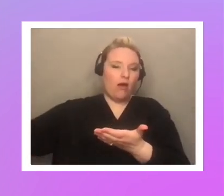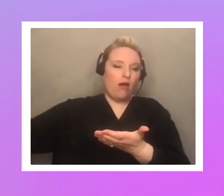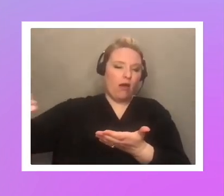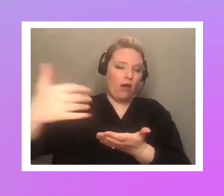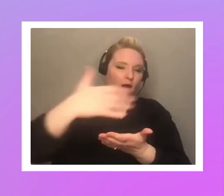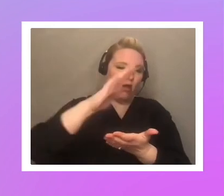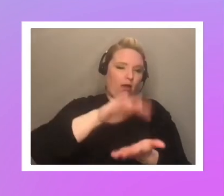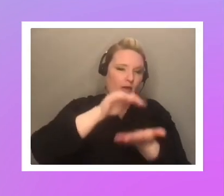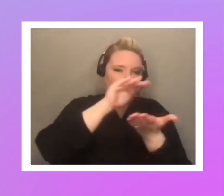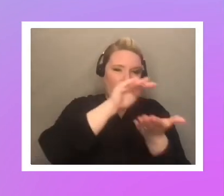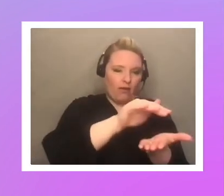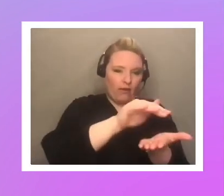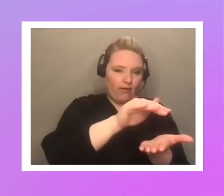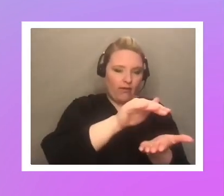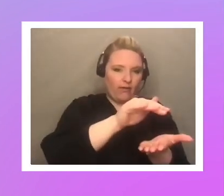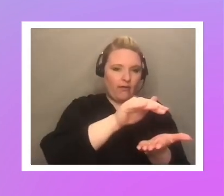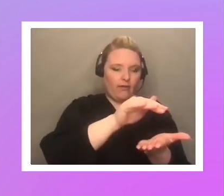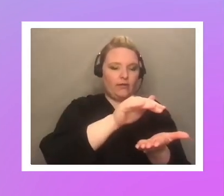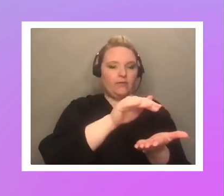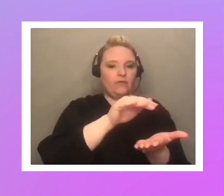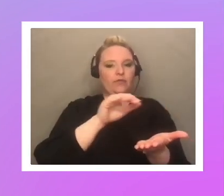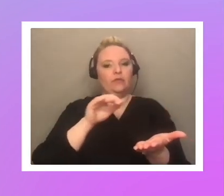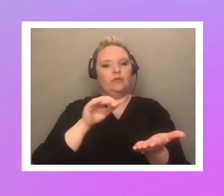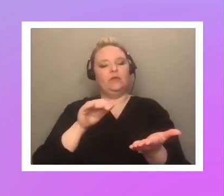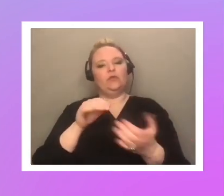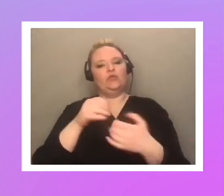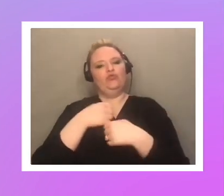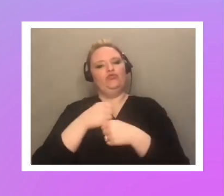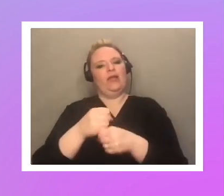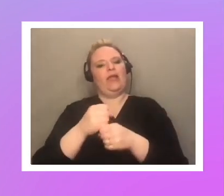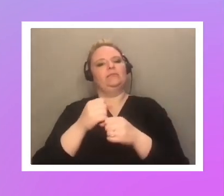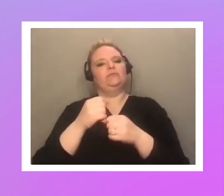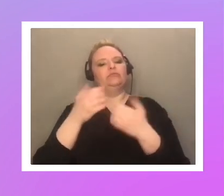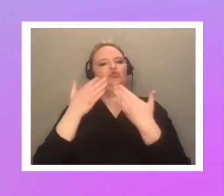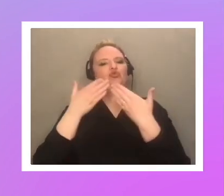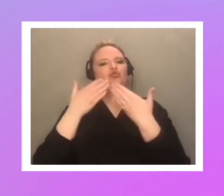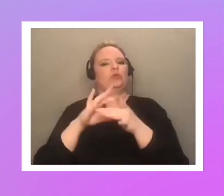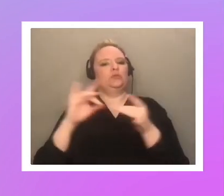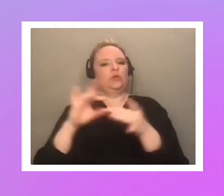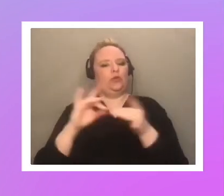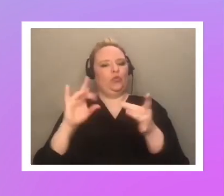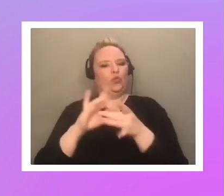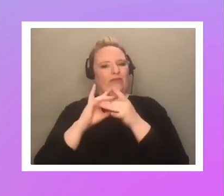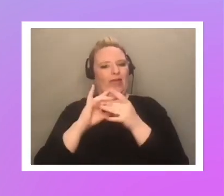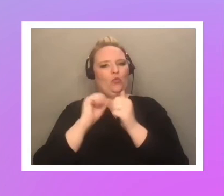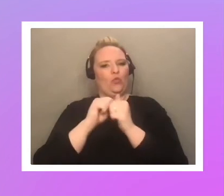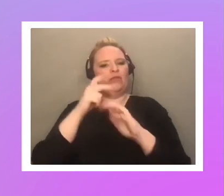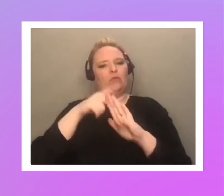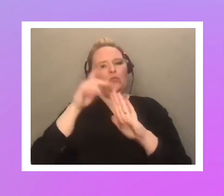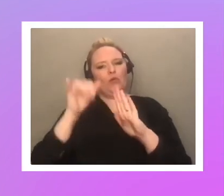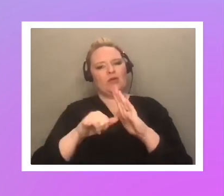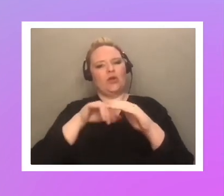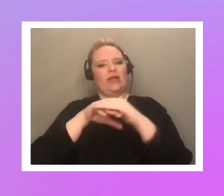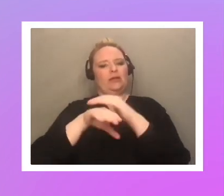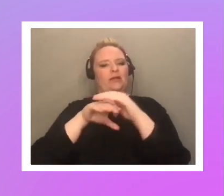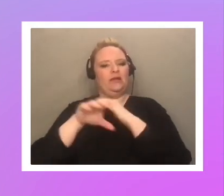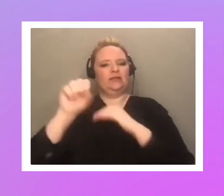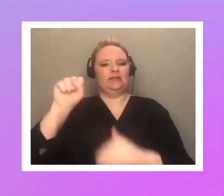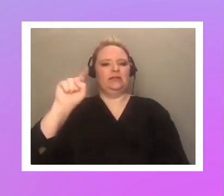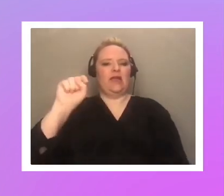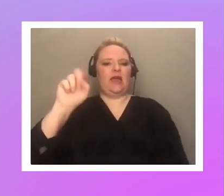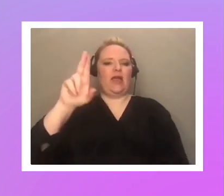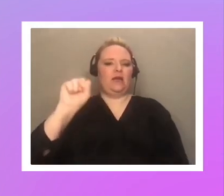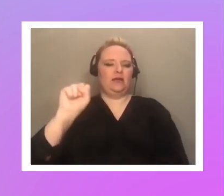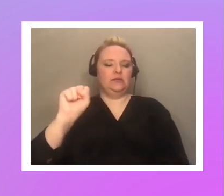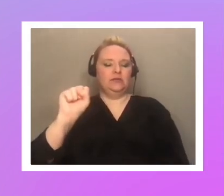things accessible, and prepare a general statement about your project's accessibility status. If